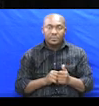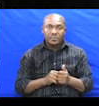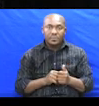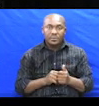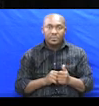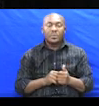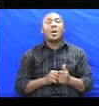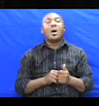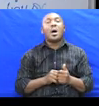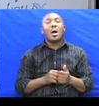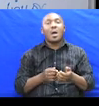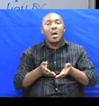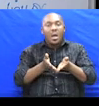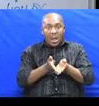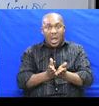railways,